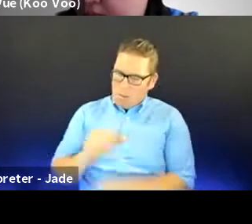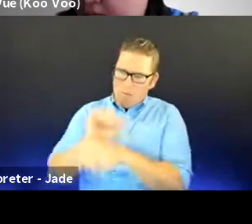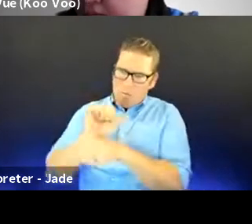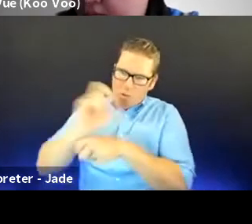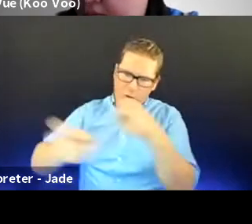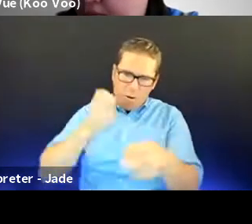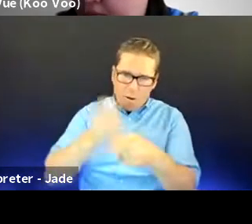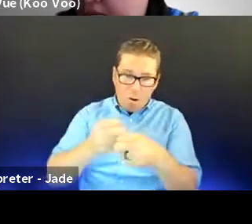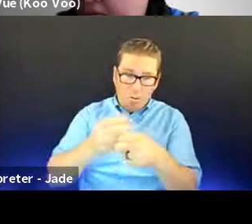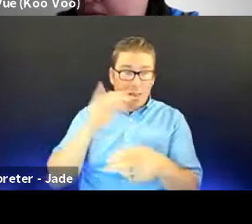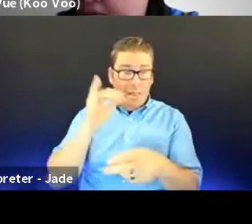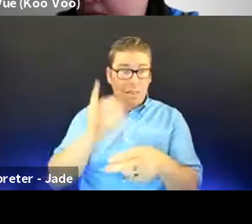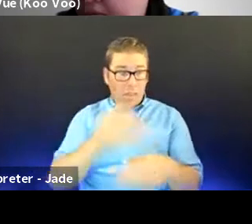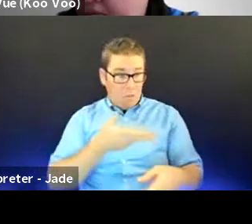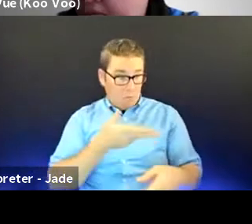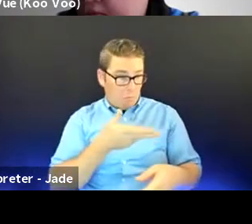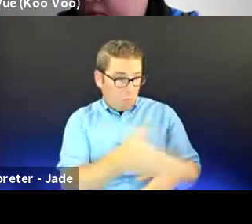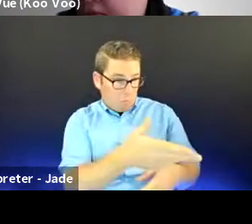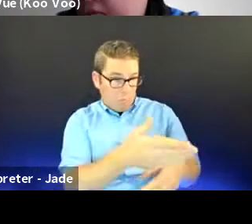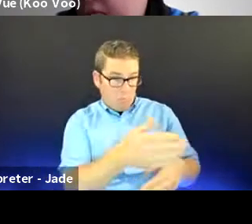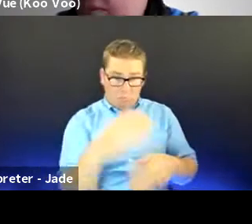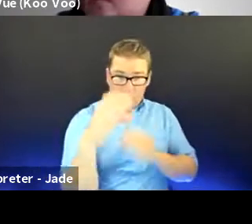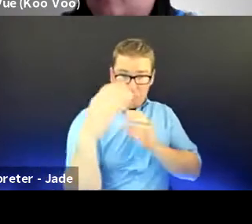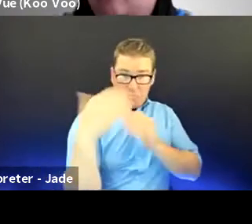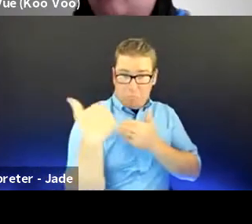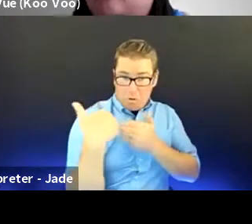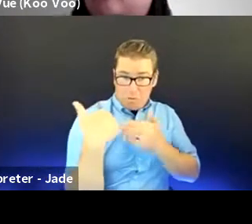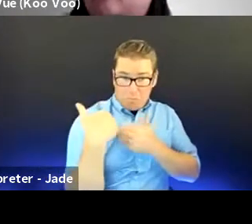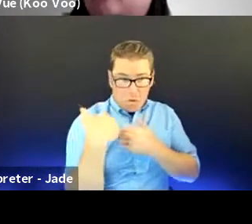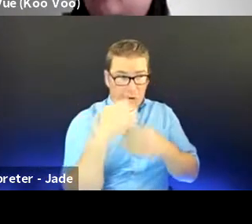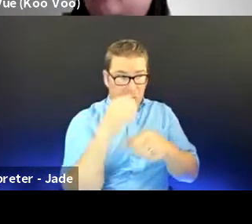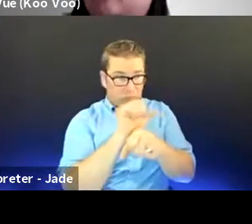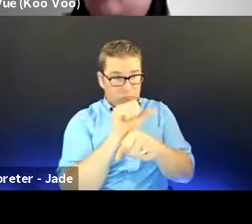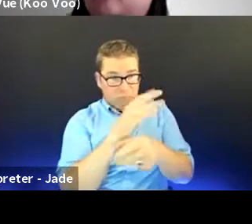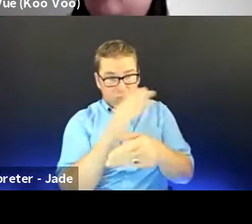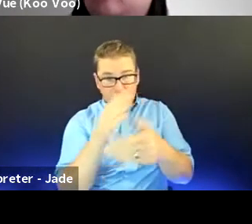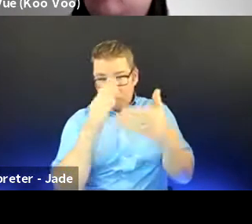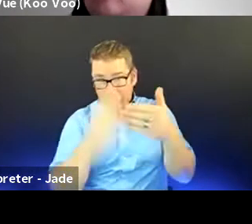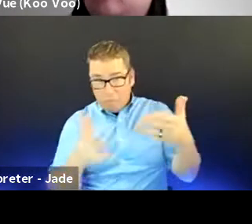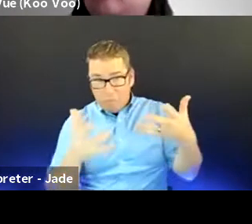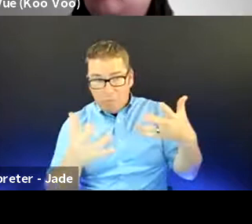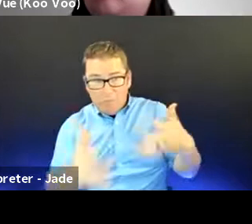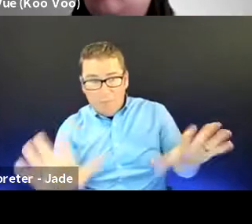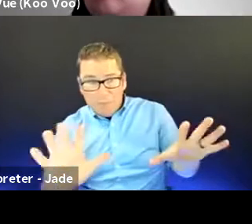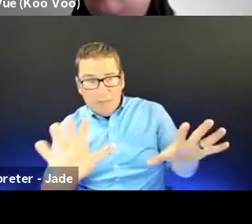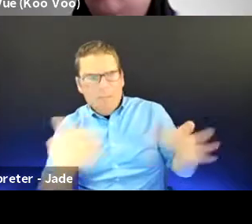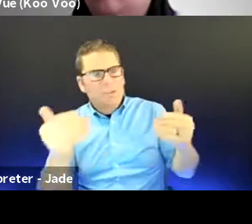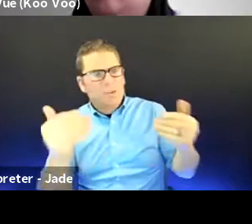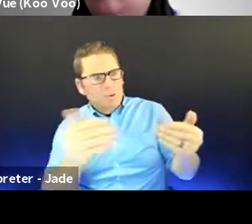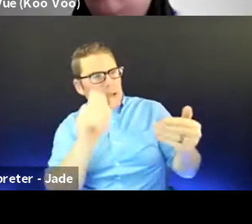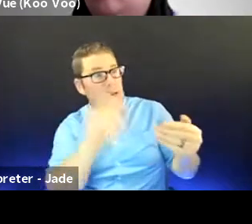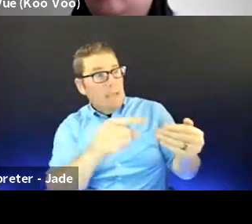boss if there's anything else that needs to be done, an initiative or a drive or something. Like I said, I learned that when I was a little